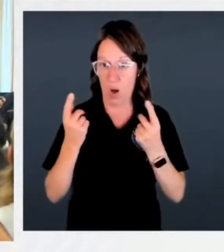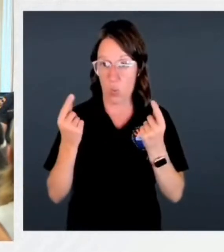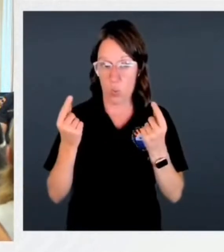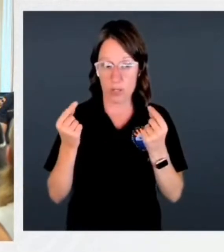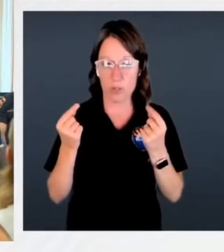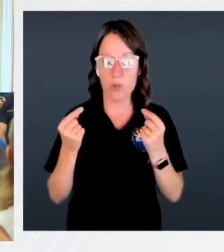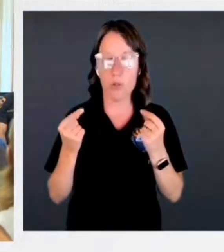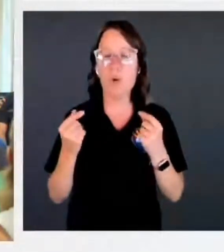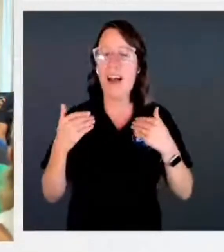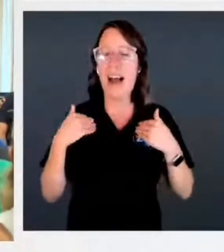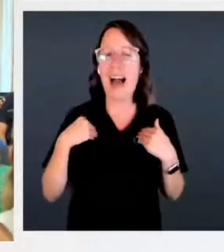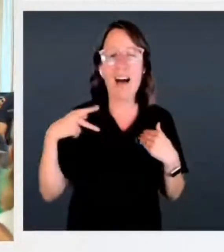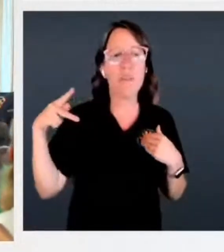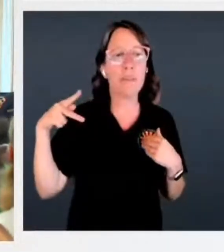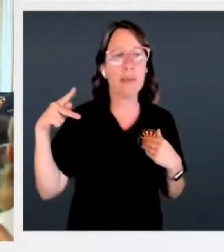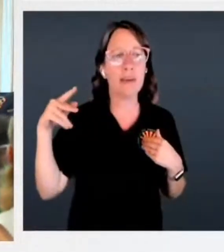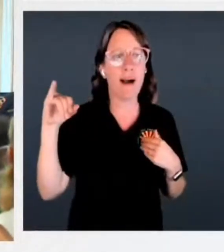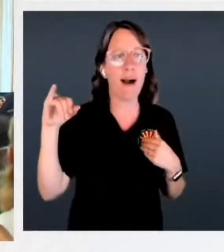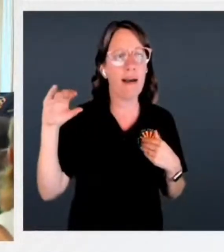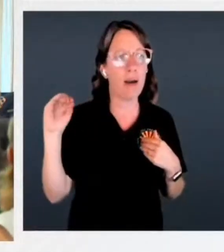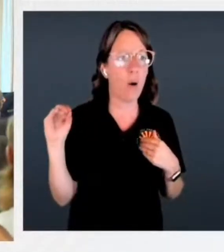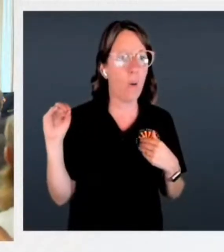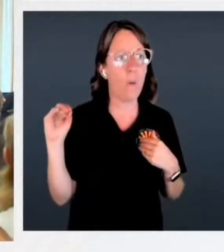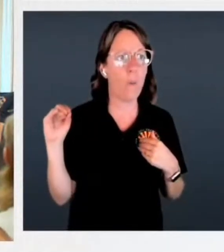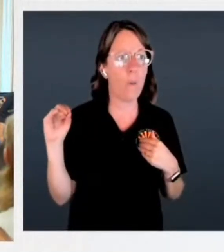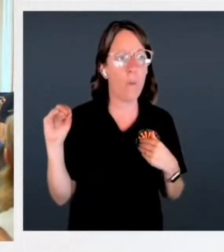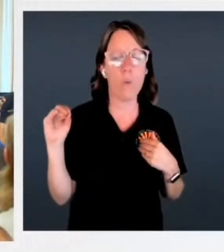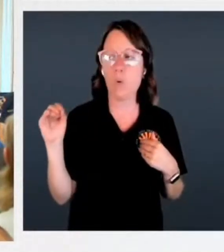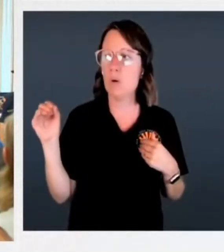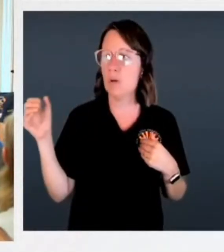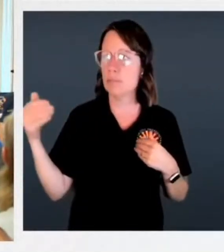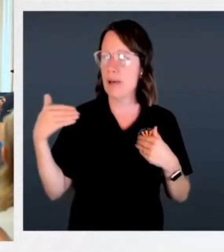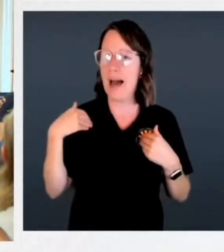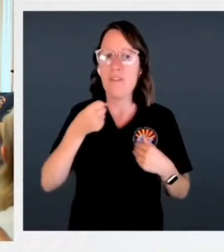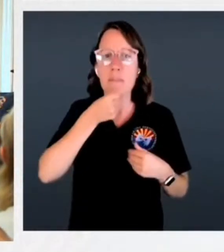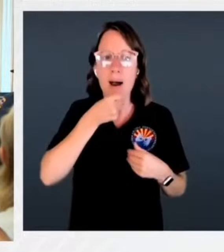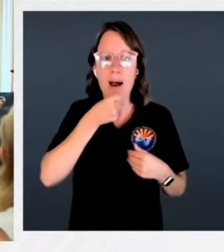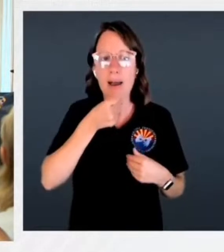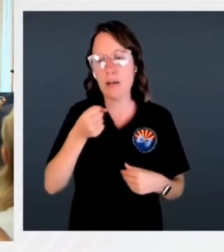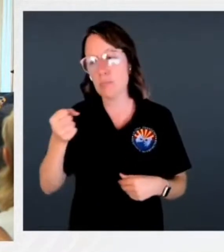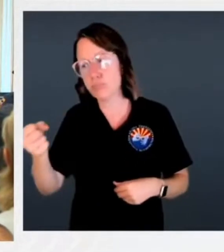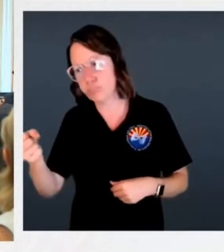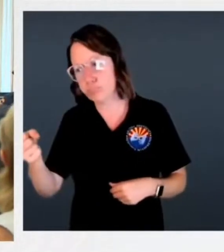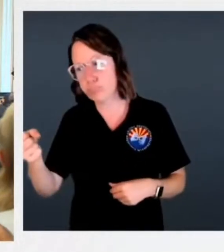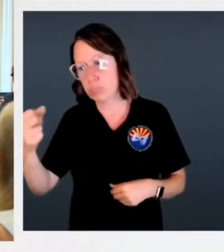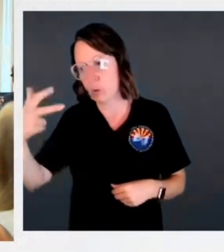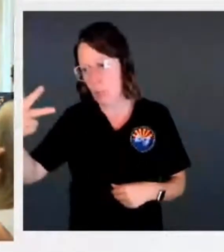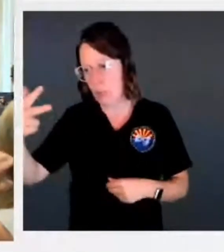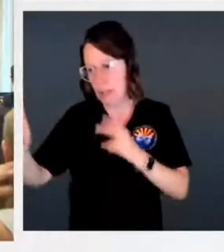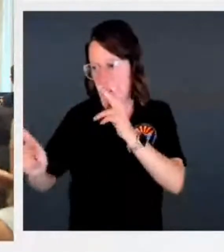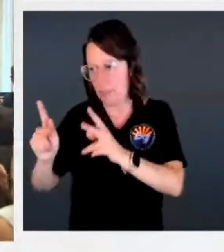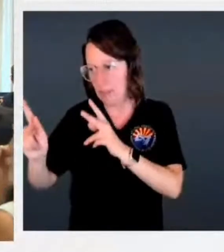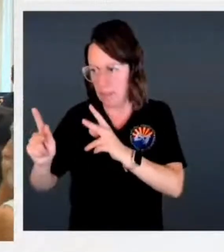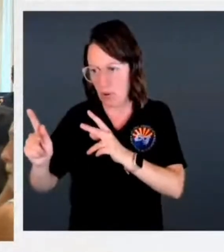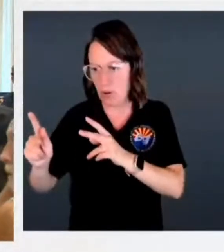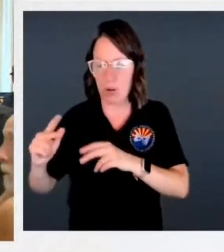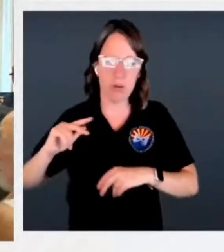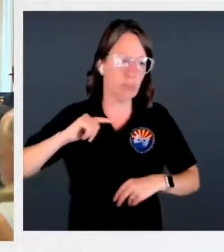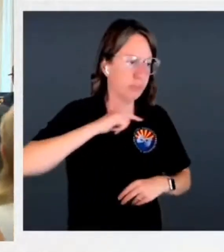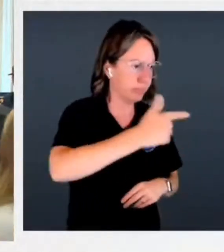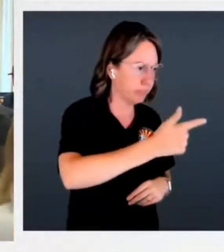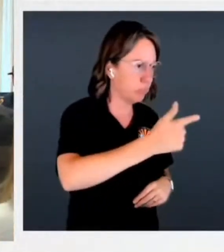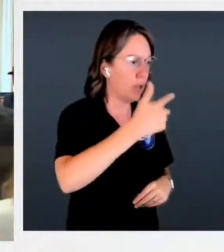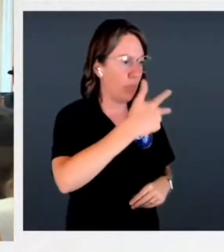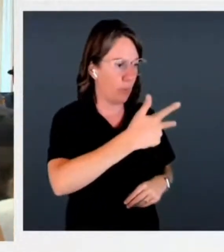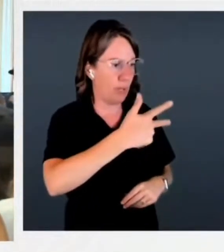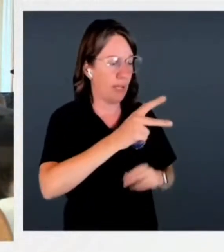a microphone for us, and we'll take 3 questions from this side, 3 questions from this side, and then we're going to take some from online to make sure those people